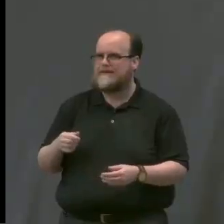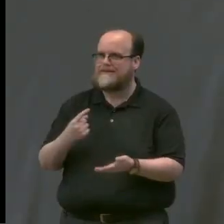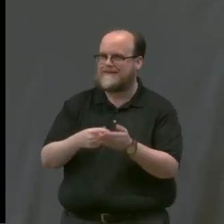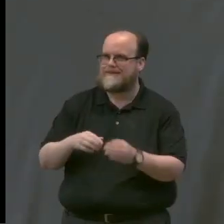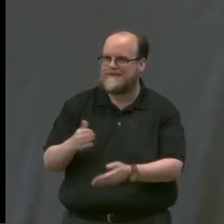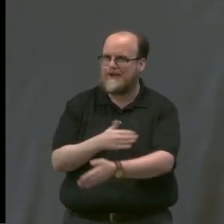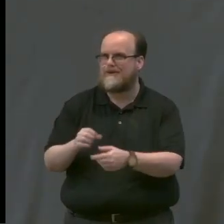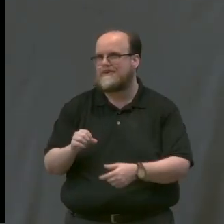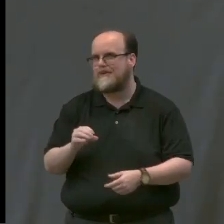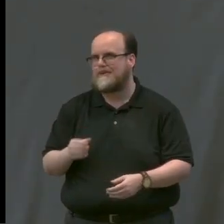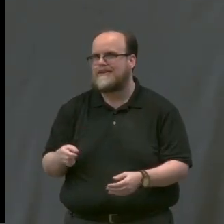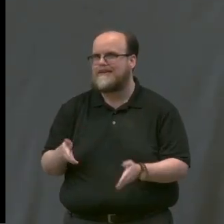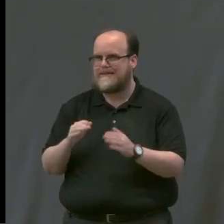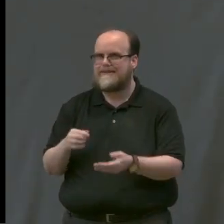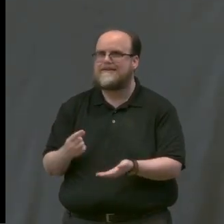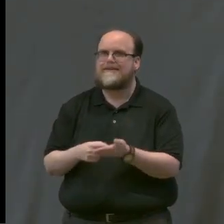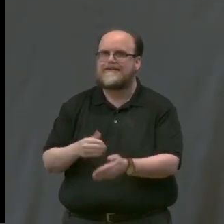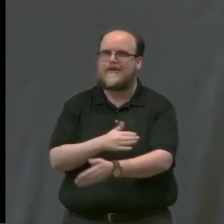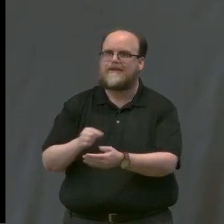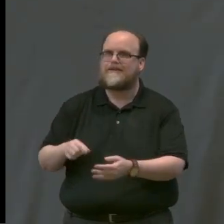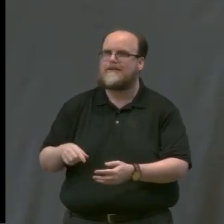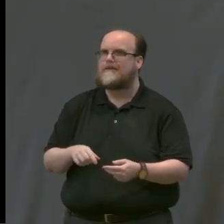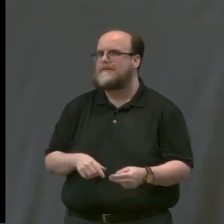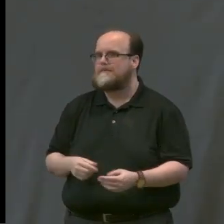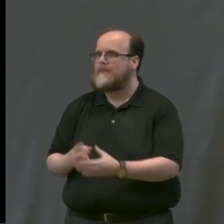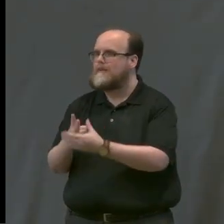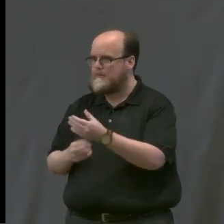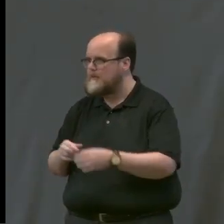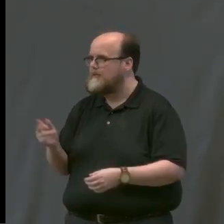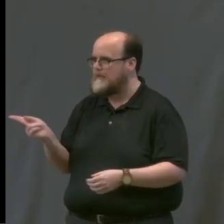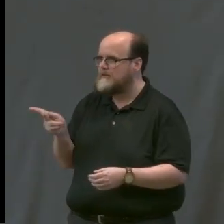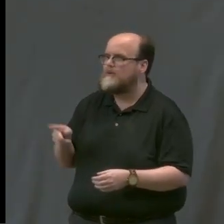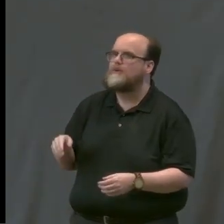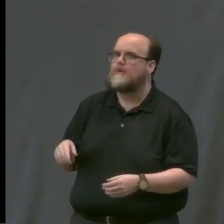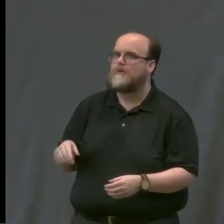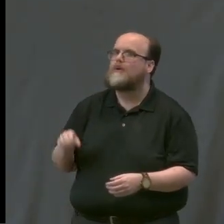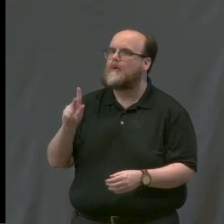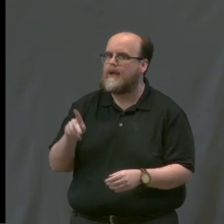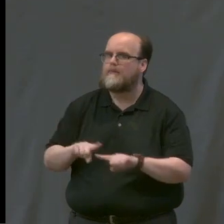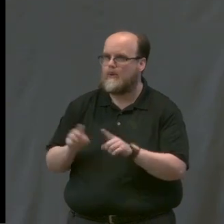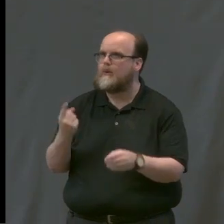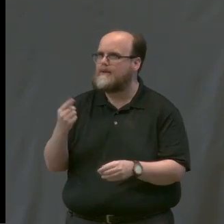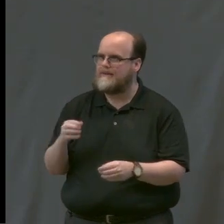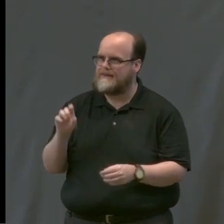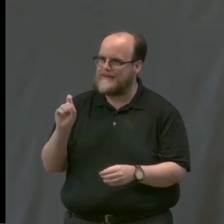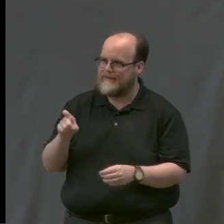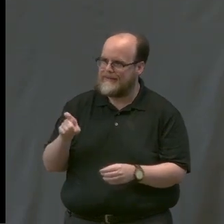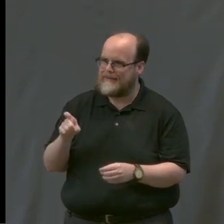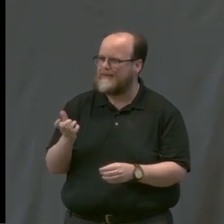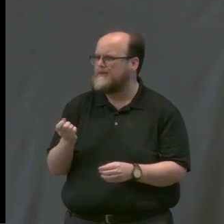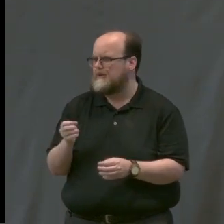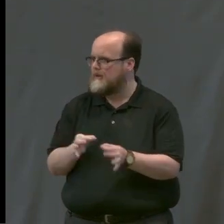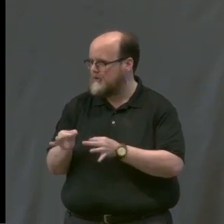Okay? Both of these songs are okay. One of them needs a little asterisk put beside one of the lines that